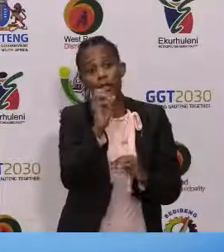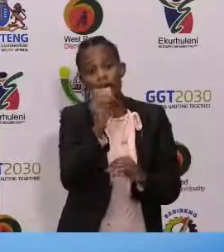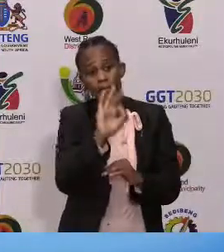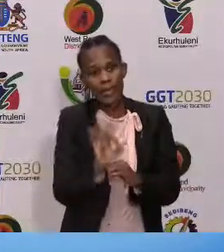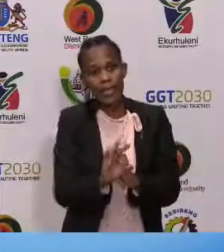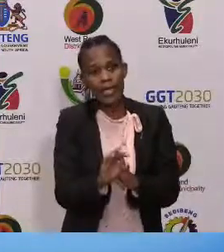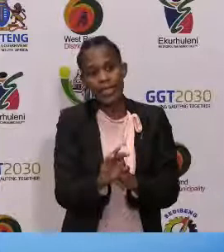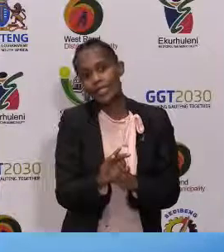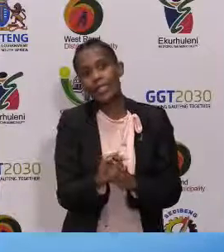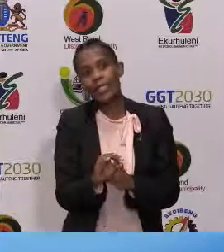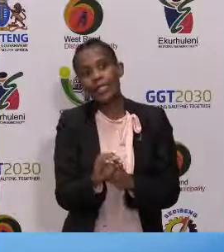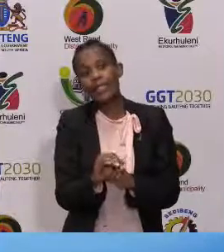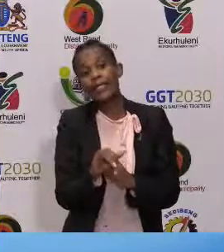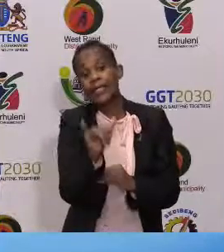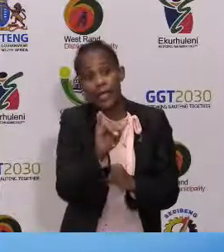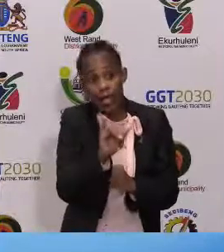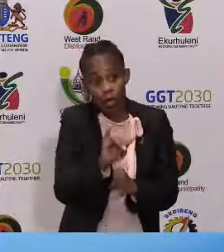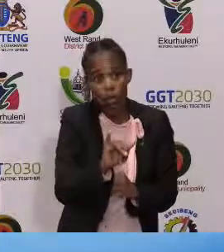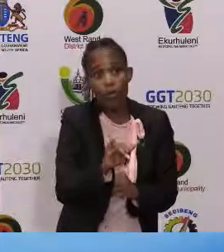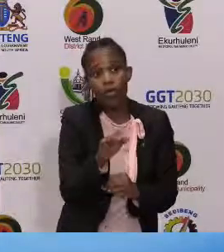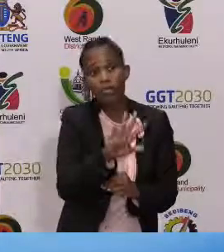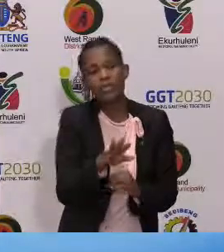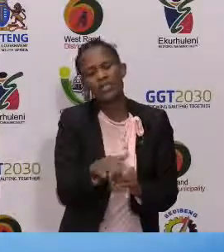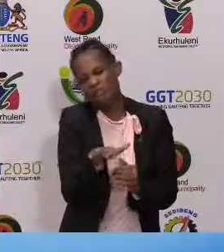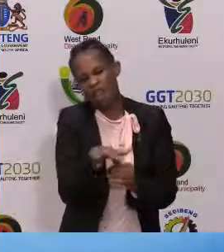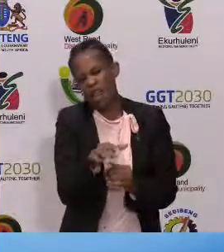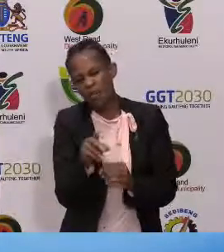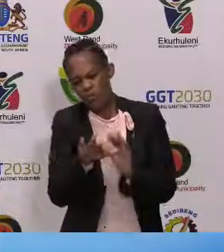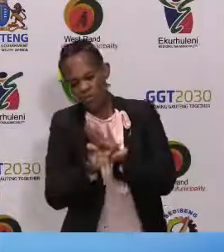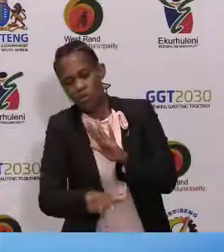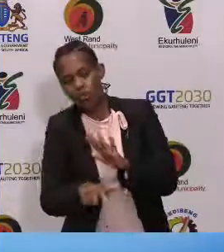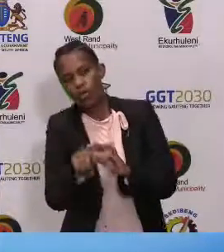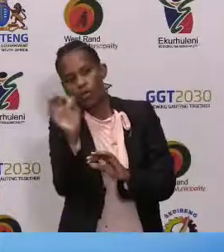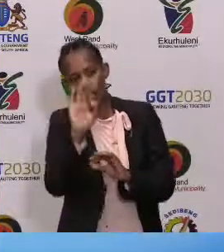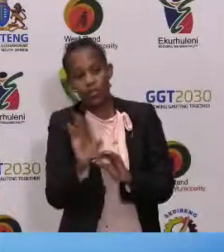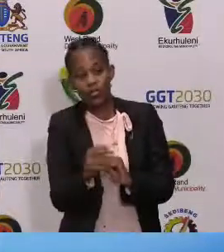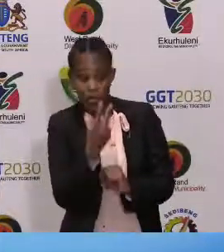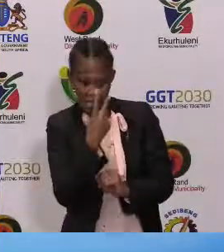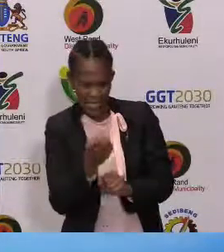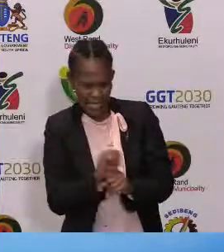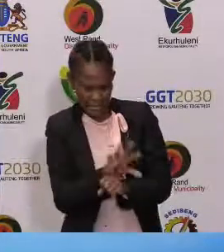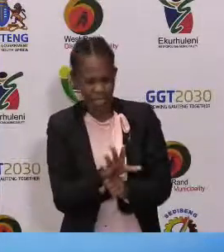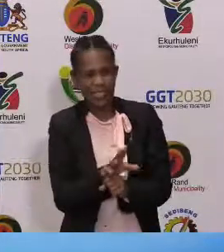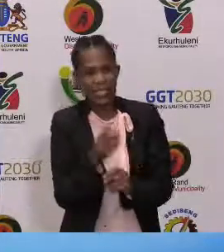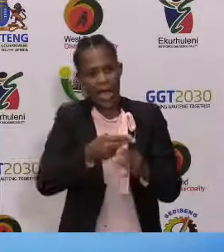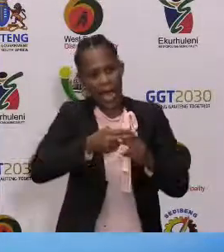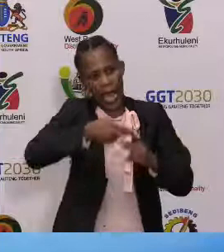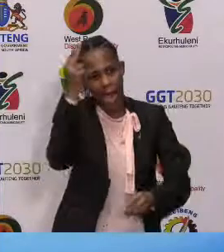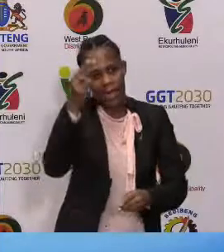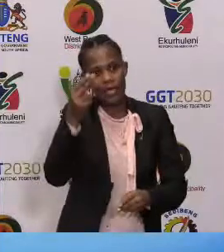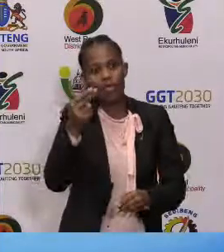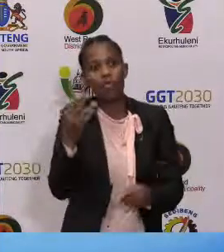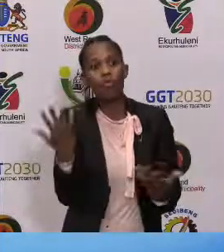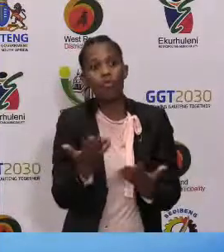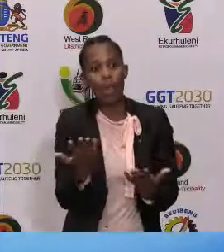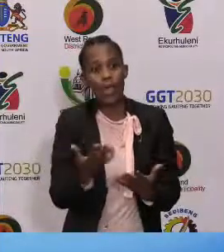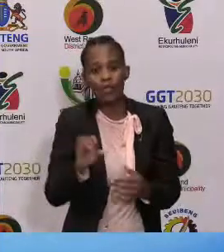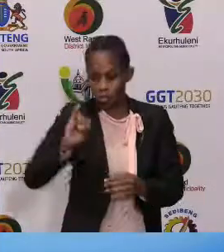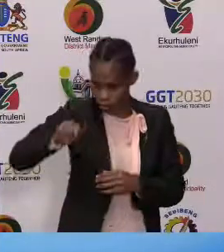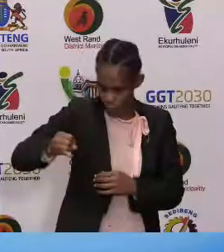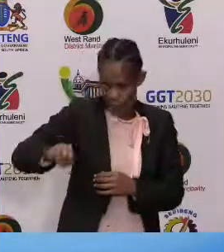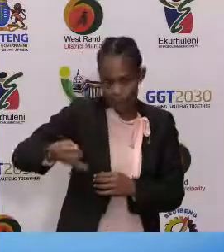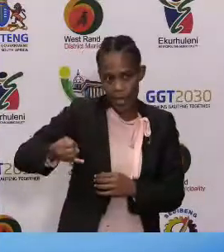yellow ones around about 10%. So you can see that much of the infection that's taken place, the highest rate of infection has been in the